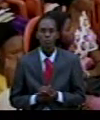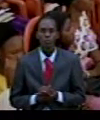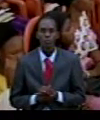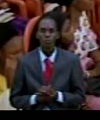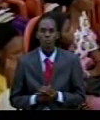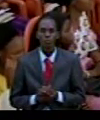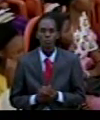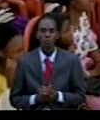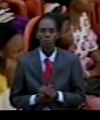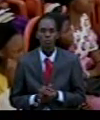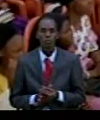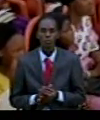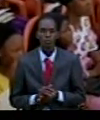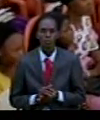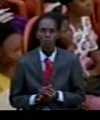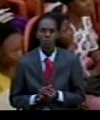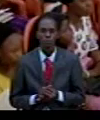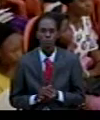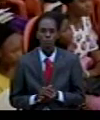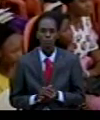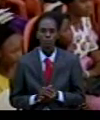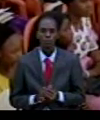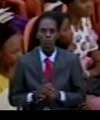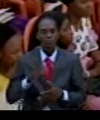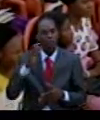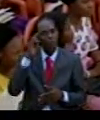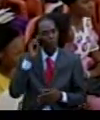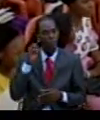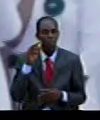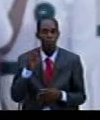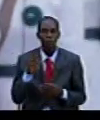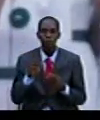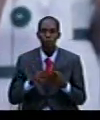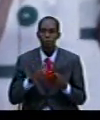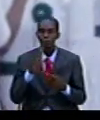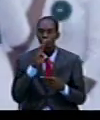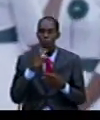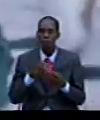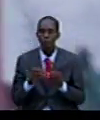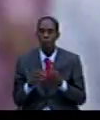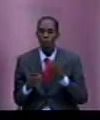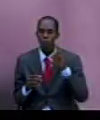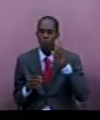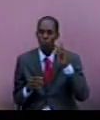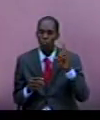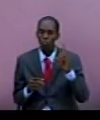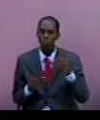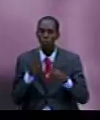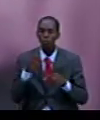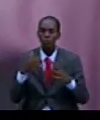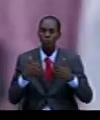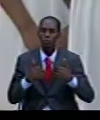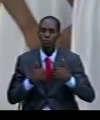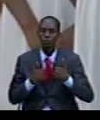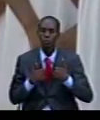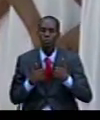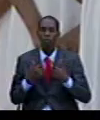to be number one. You to be number one. You have to do the